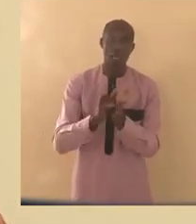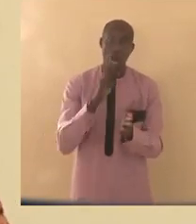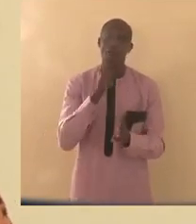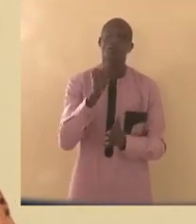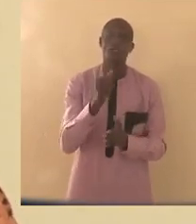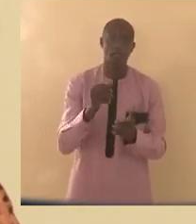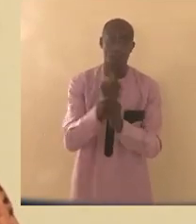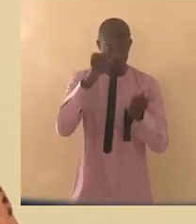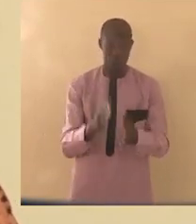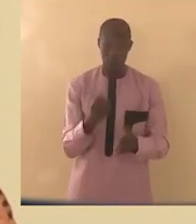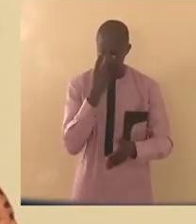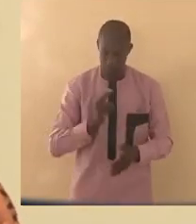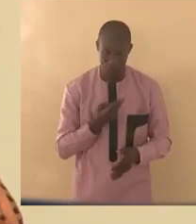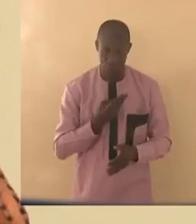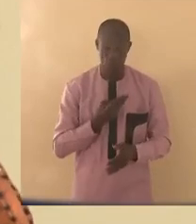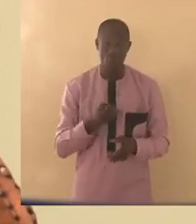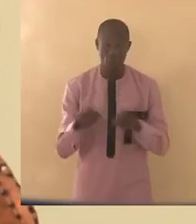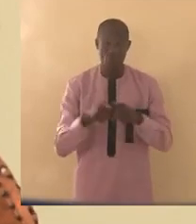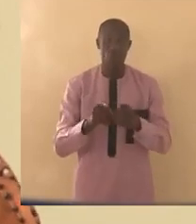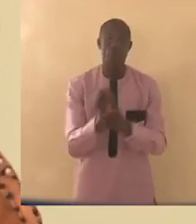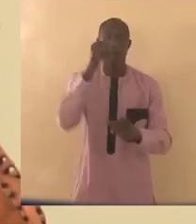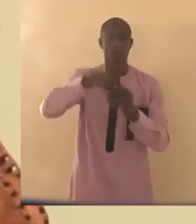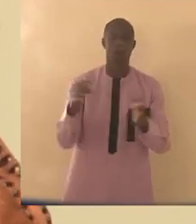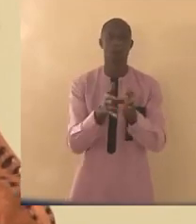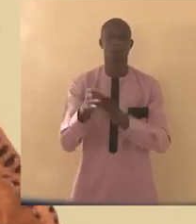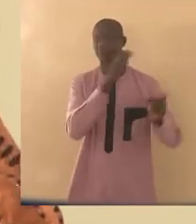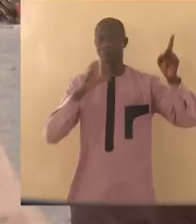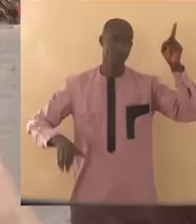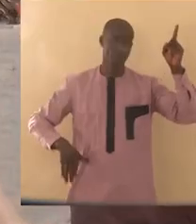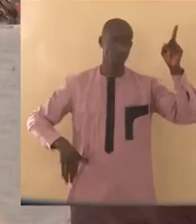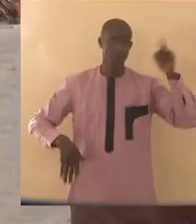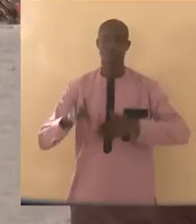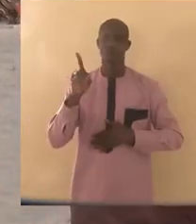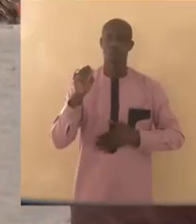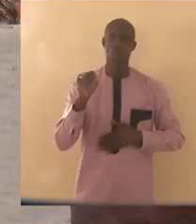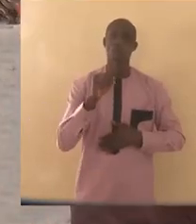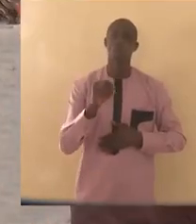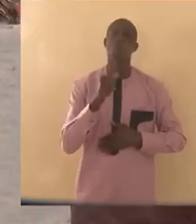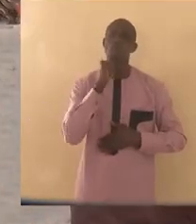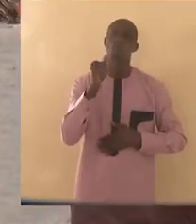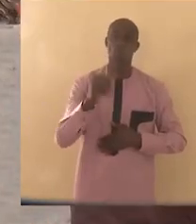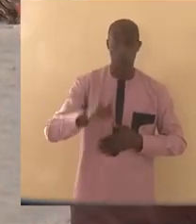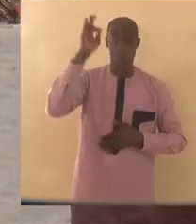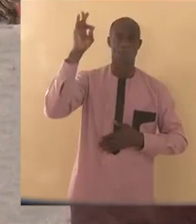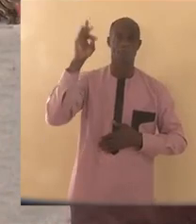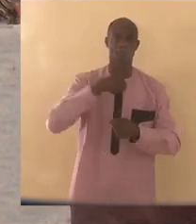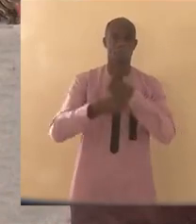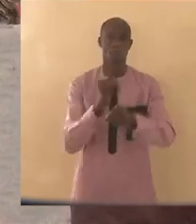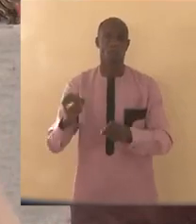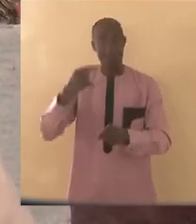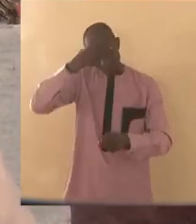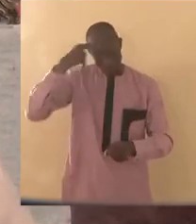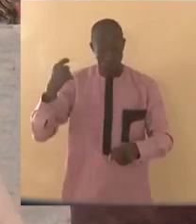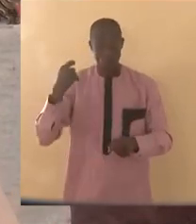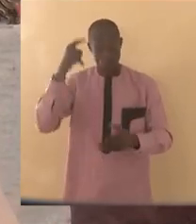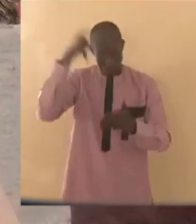non-believers will see us and also believe in Jesus Christ. Thank you. Thank you. Do not be found suffering